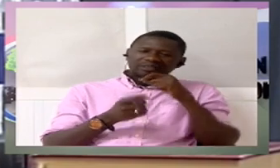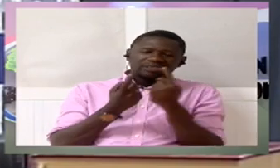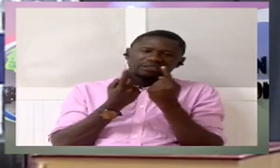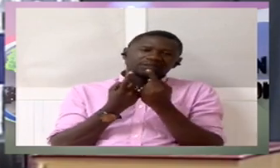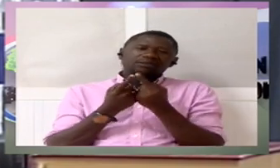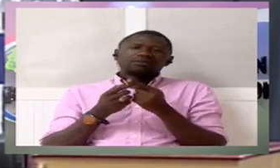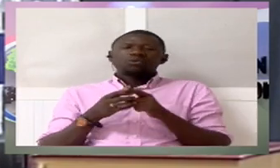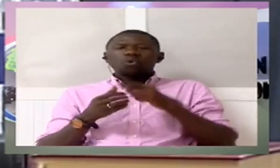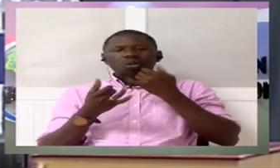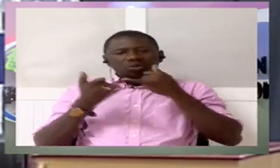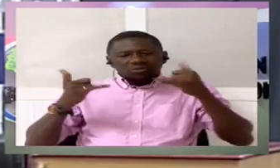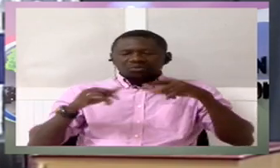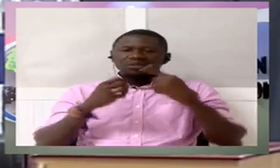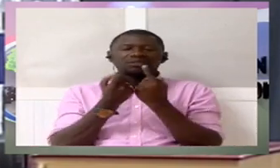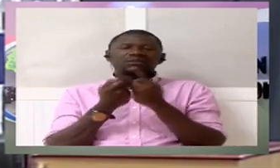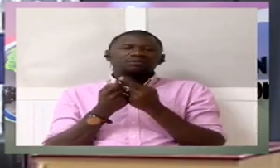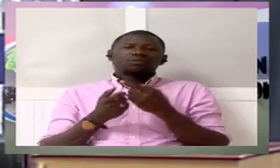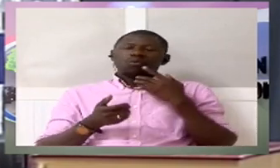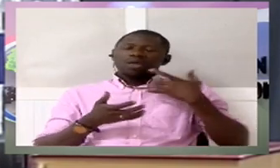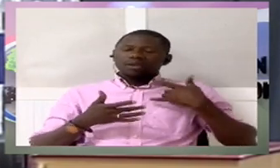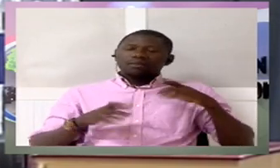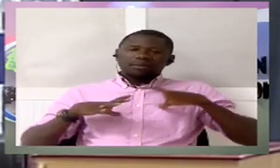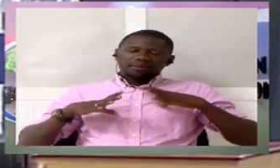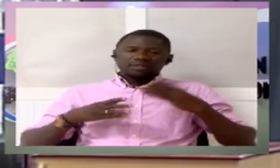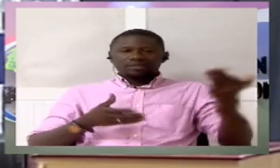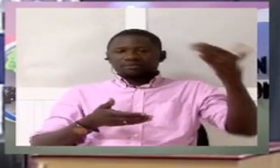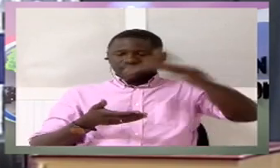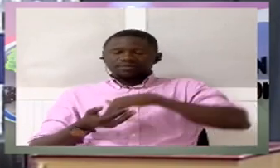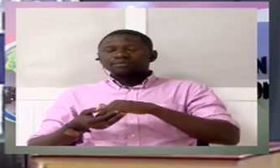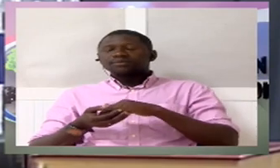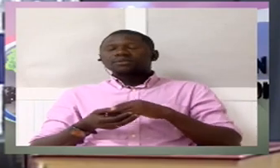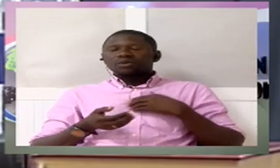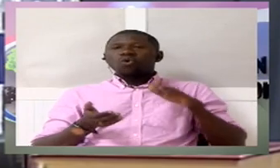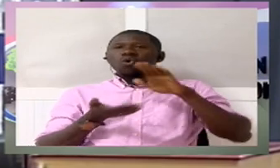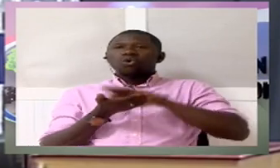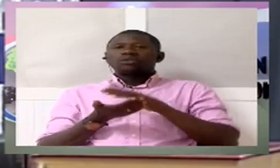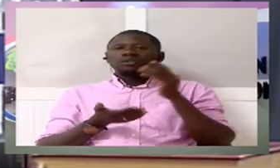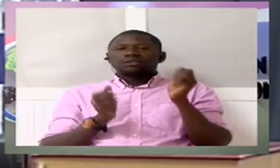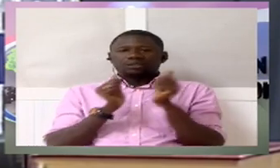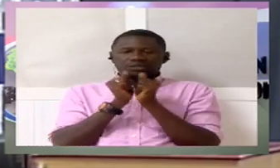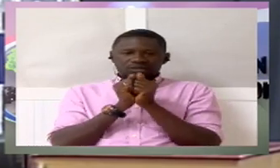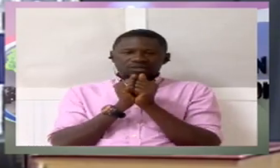When they prepared the food for him and which they brought, that was a Saturday, I remember.